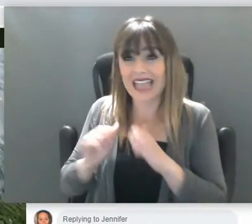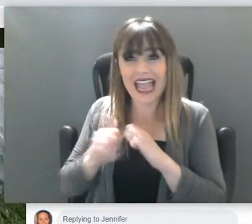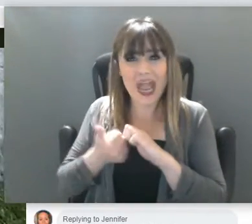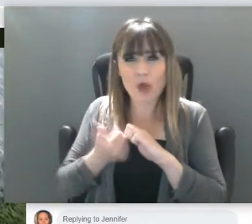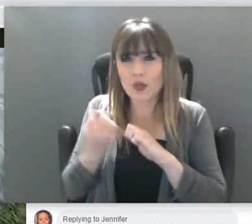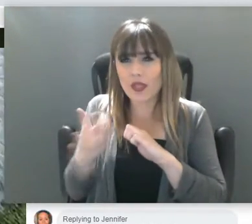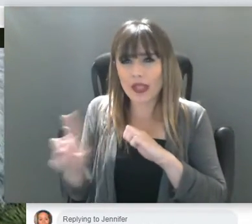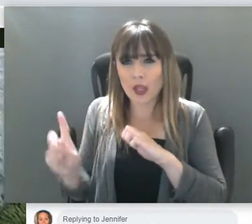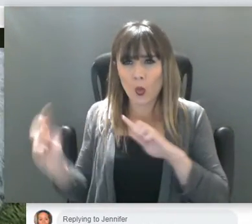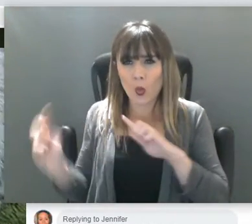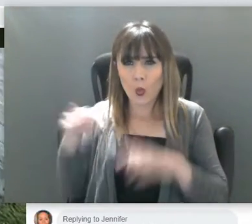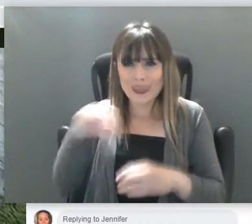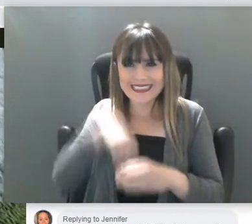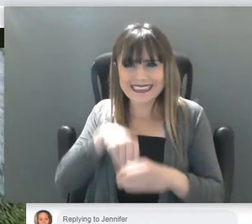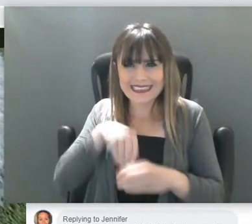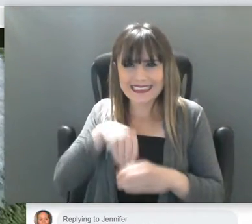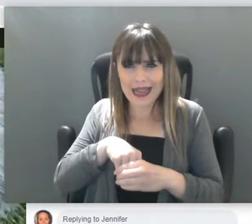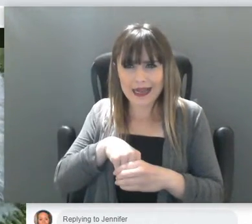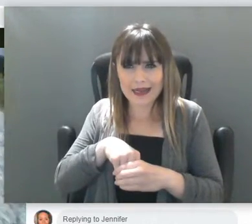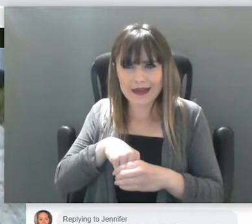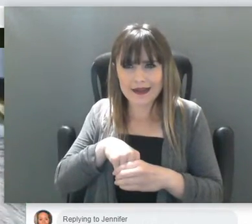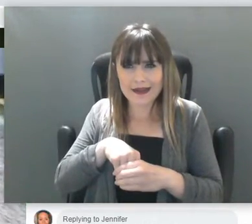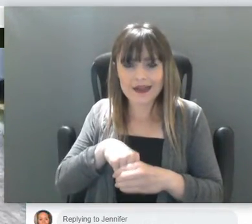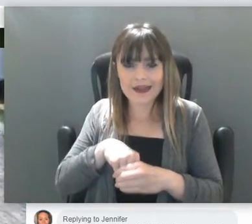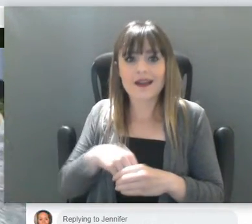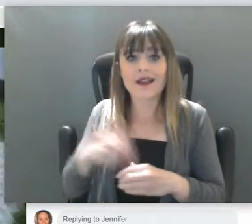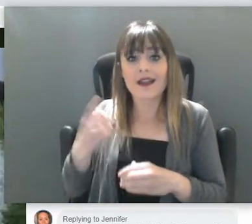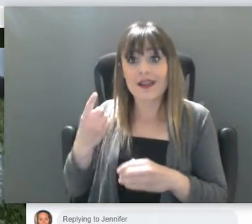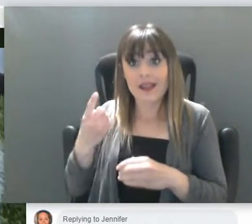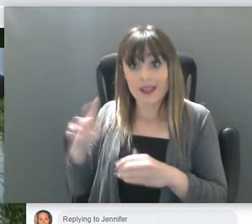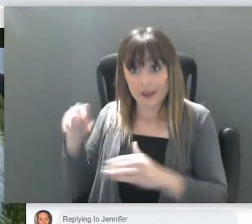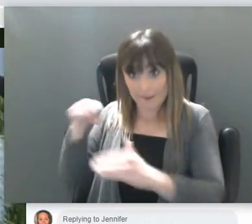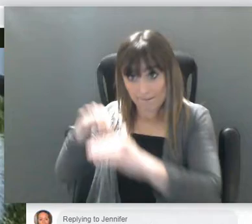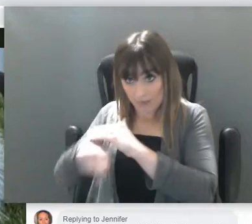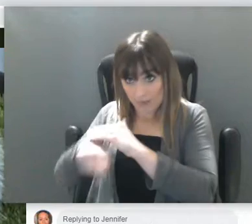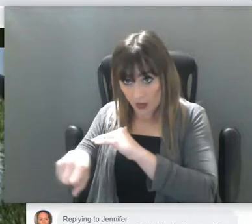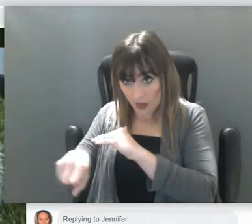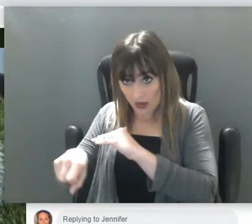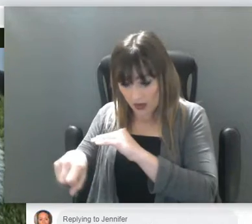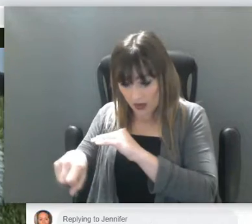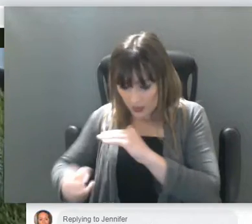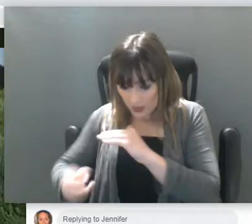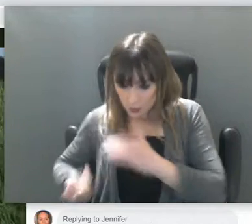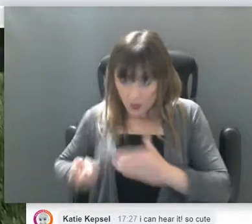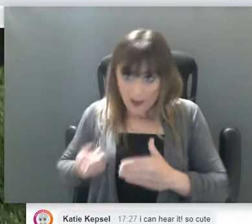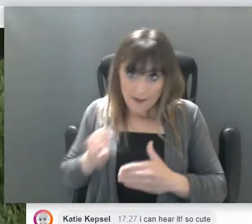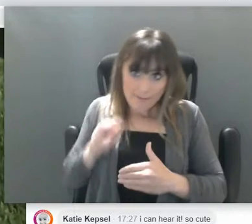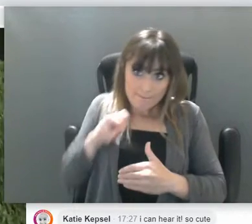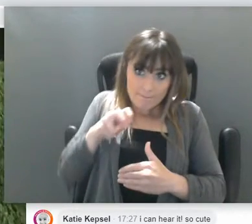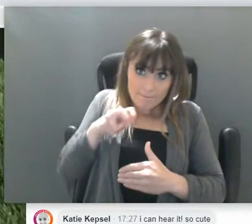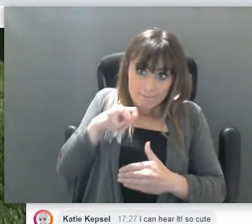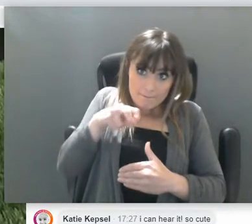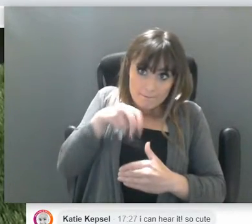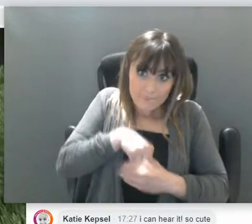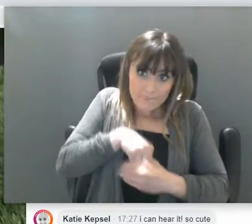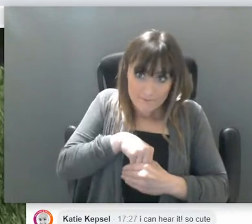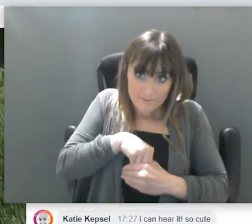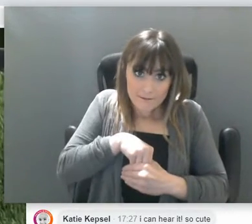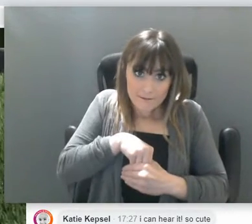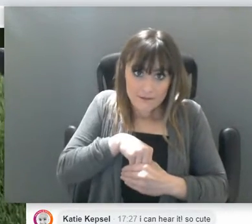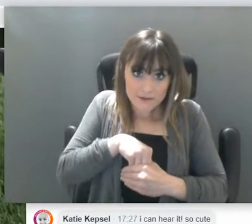So they go from where they're born, they crawl all the way up into the pouch, and they latch onto one of those 13 teats. That